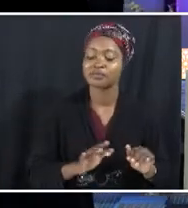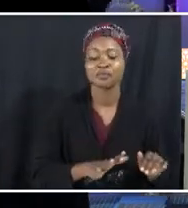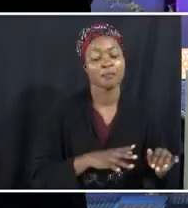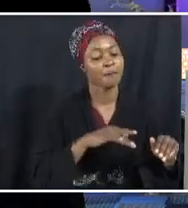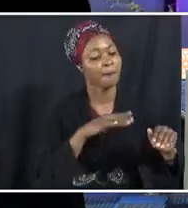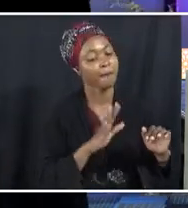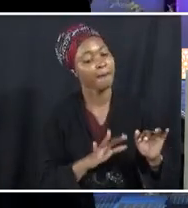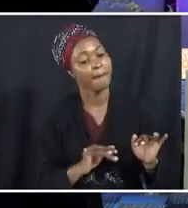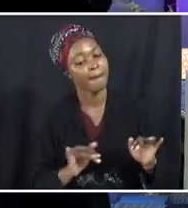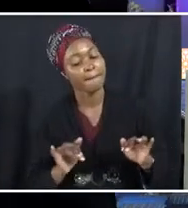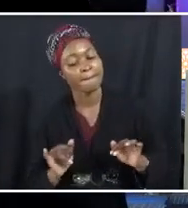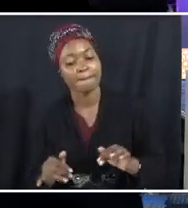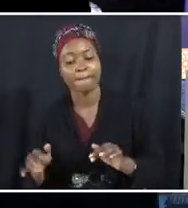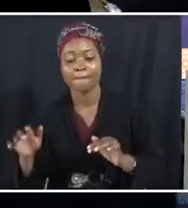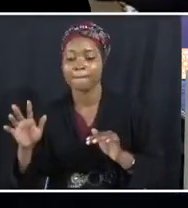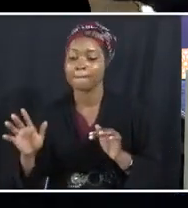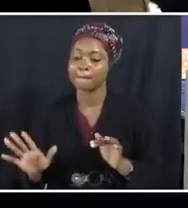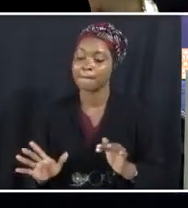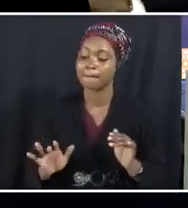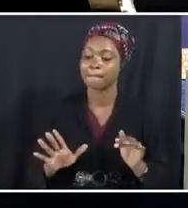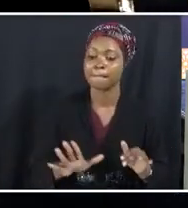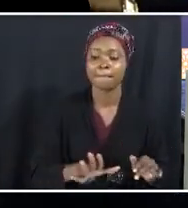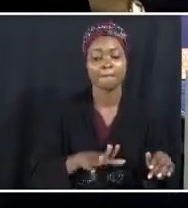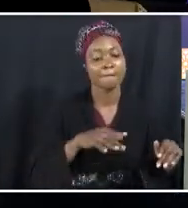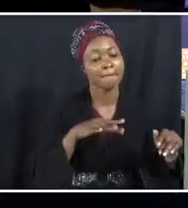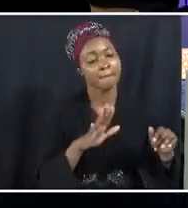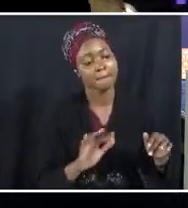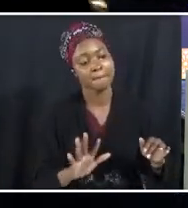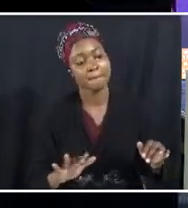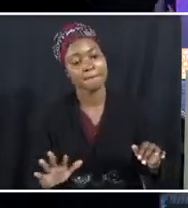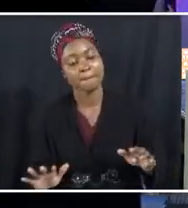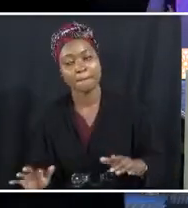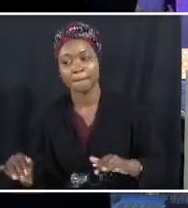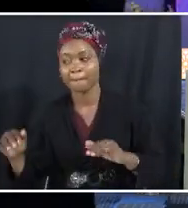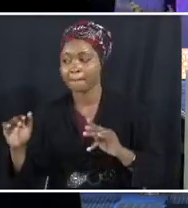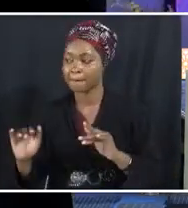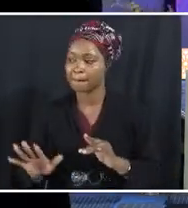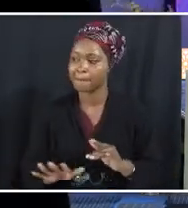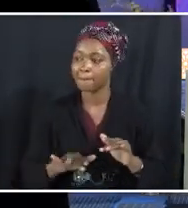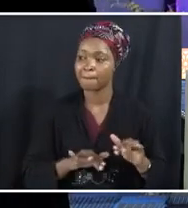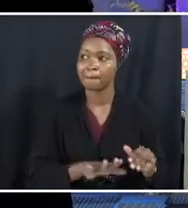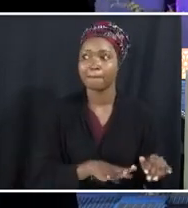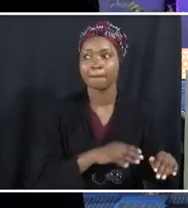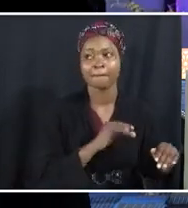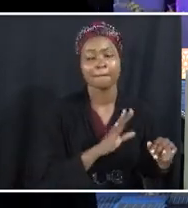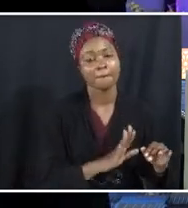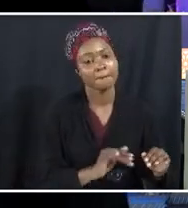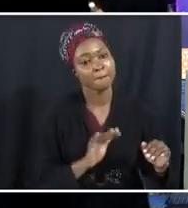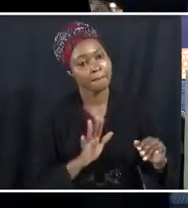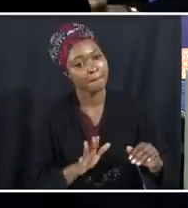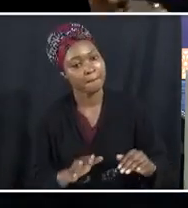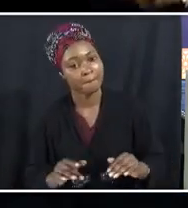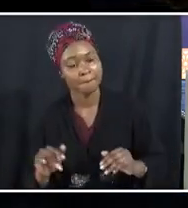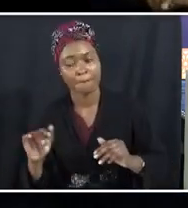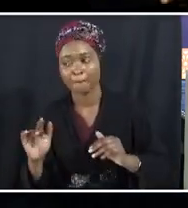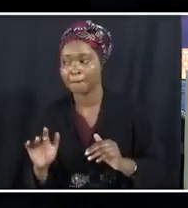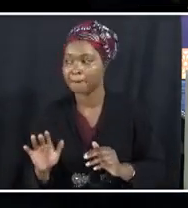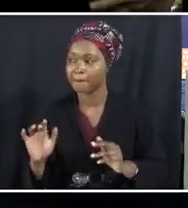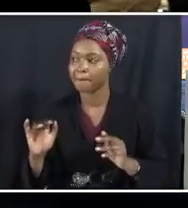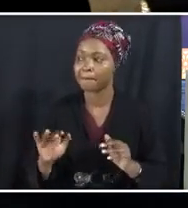cease, soon our happy hearts will quiver with a